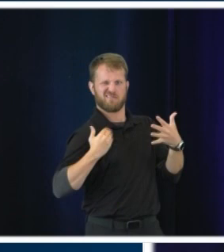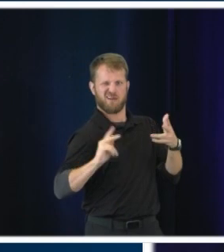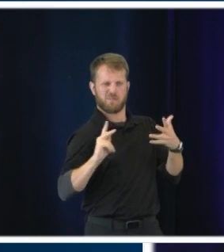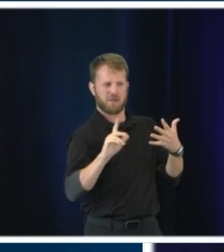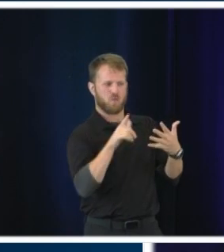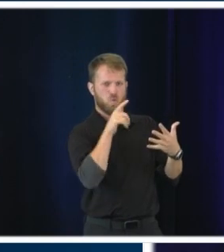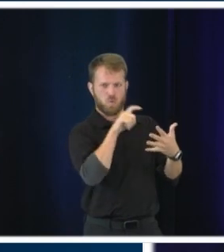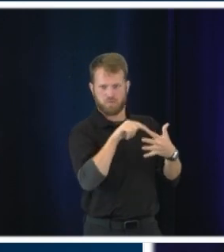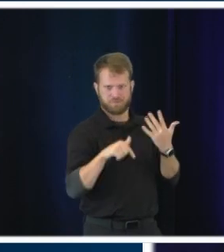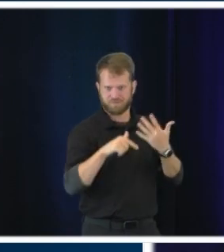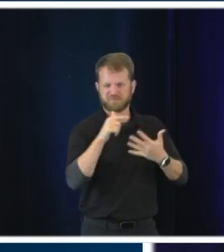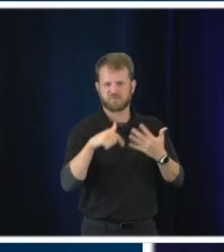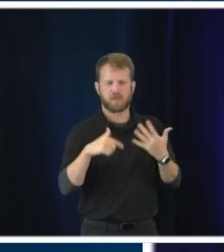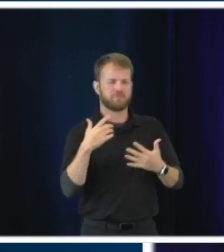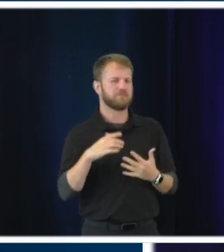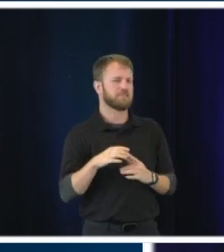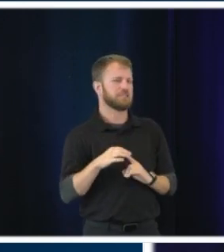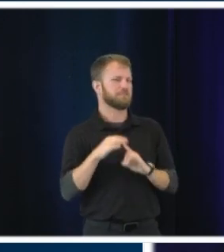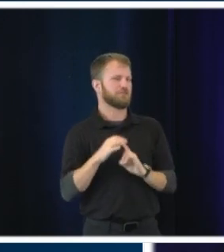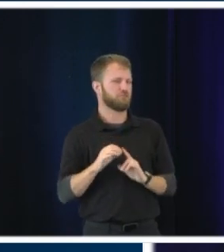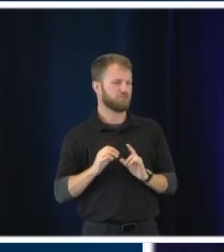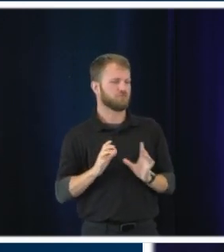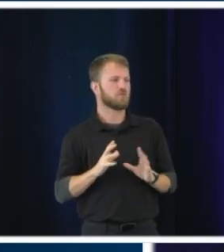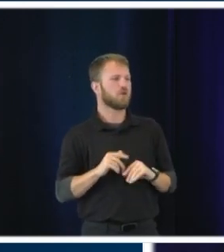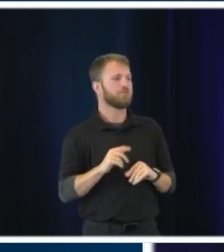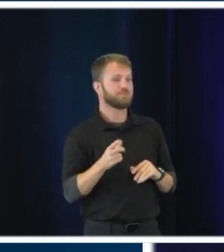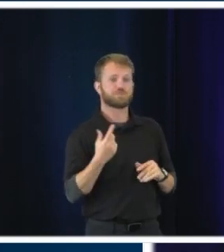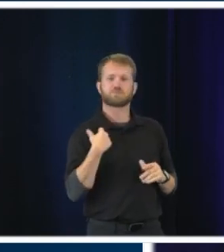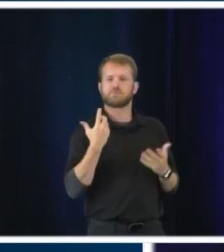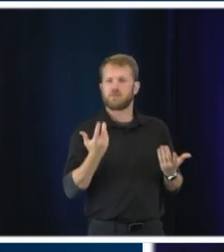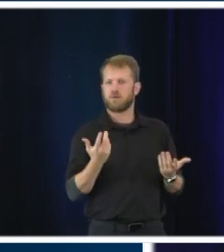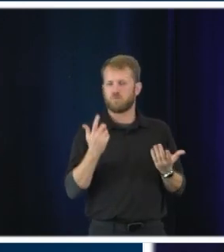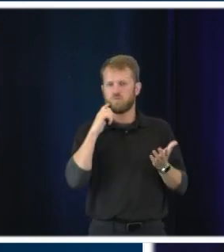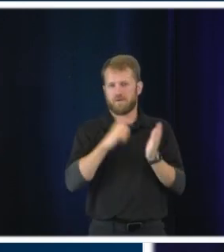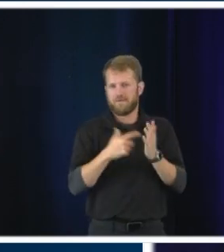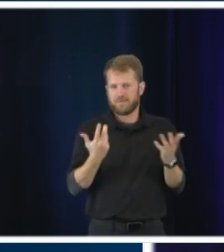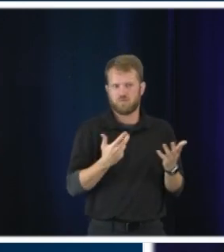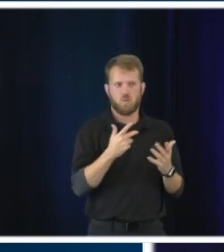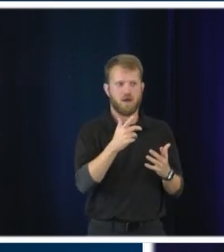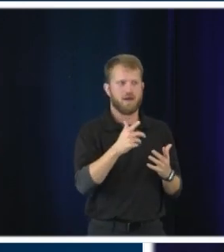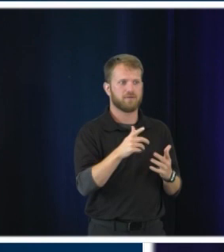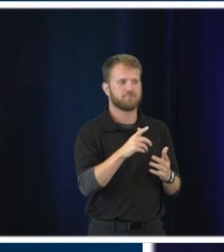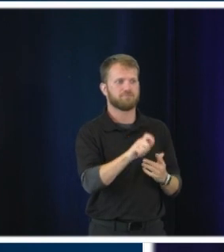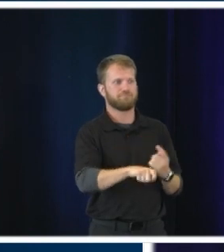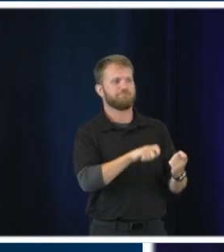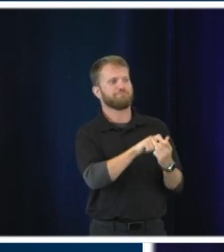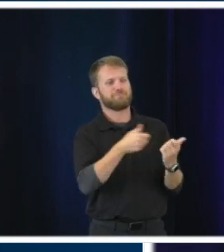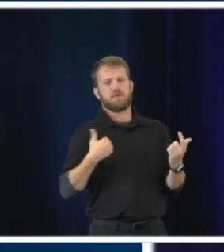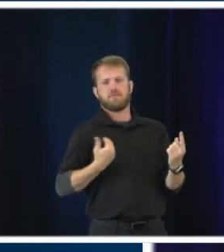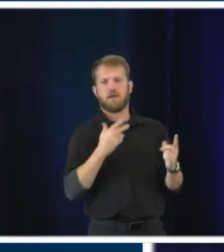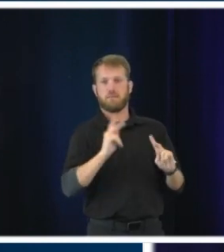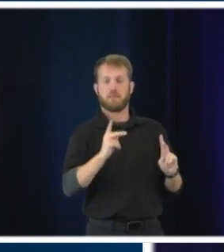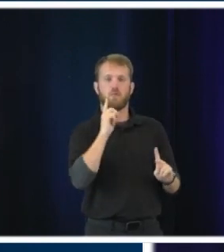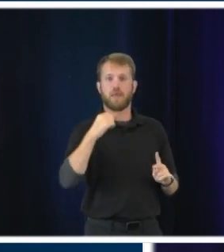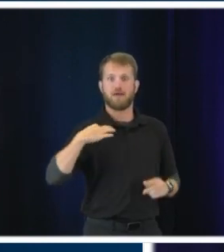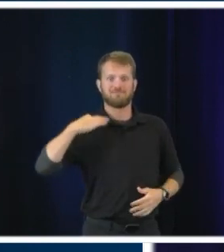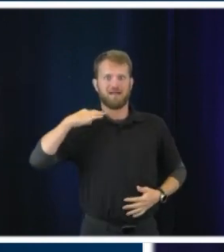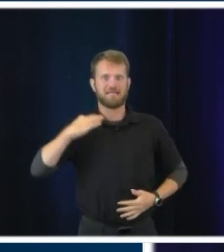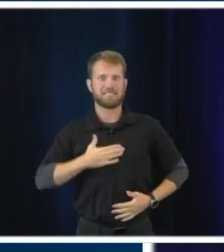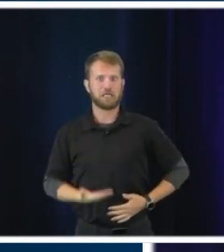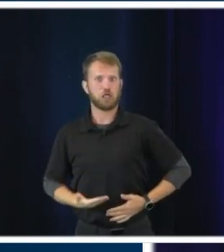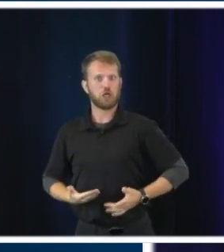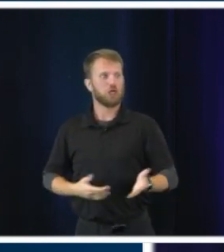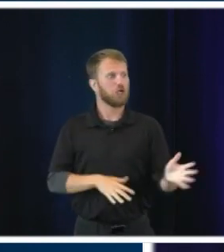The 20 Under 20 Award honors outstanding young people who contribute to their communities through exemplary acts of volunteerism